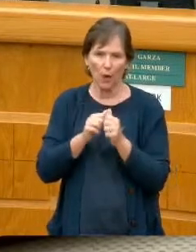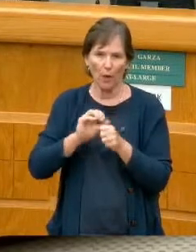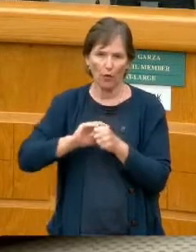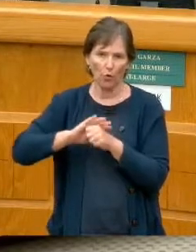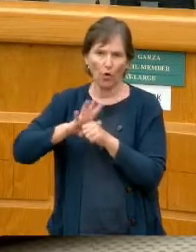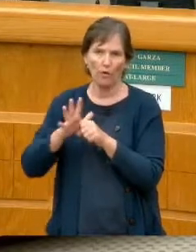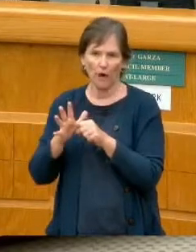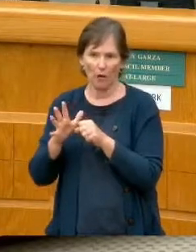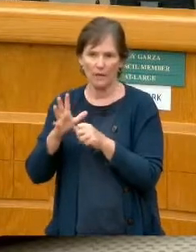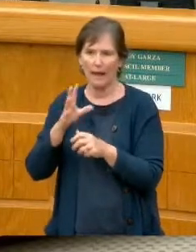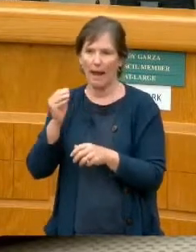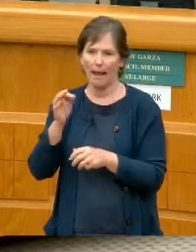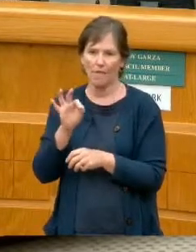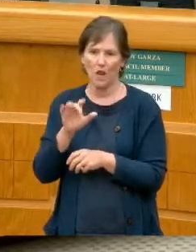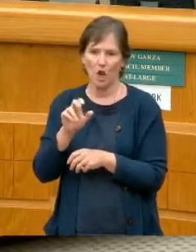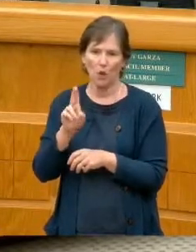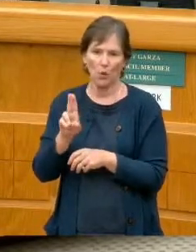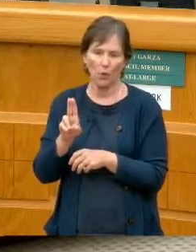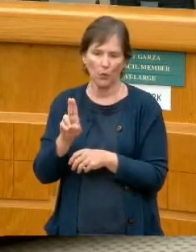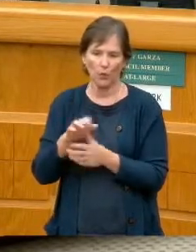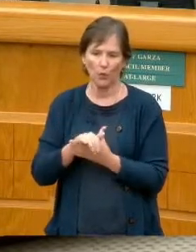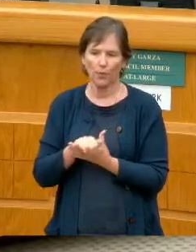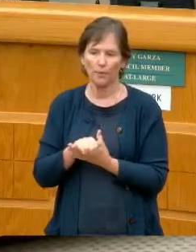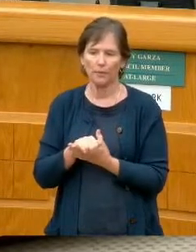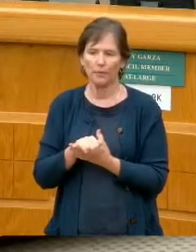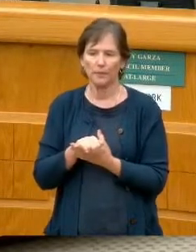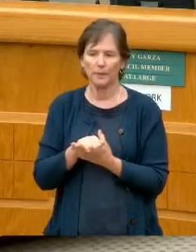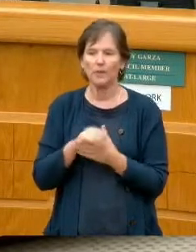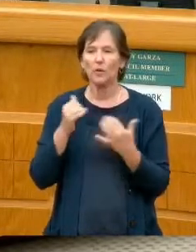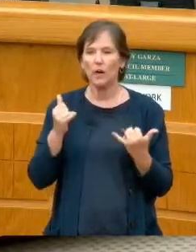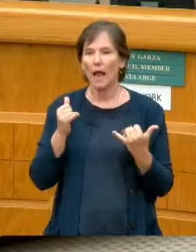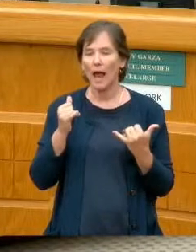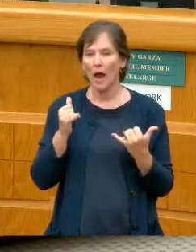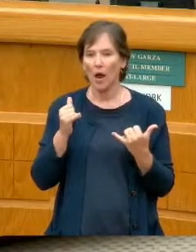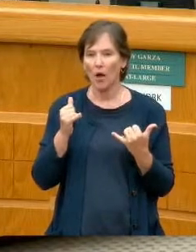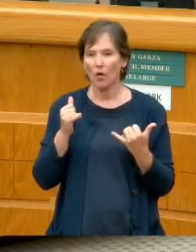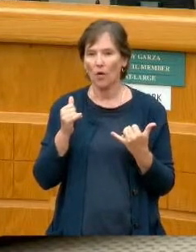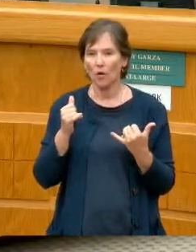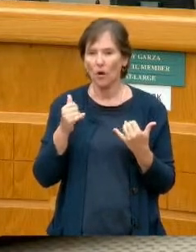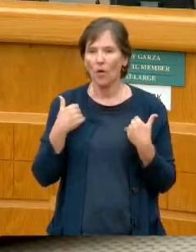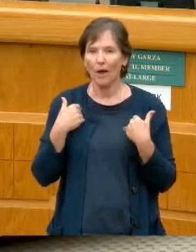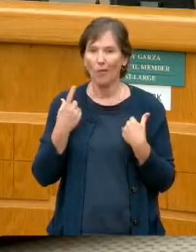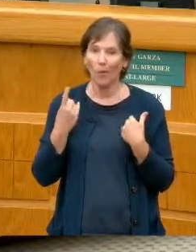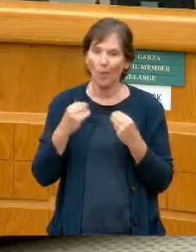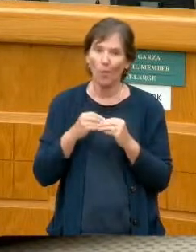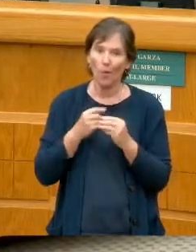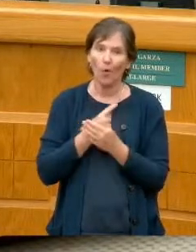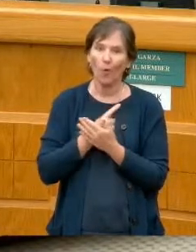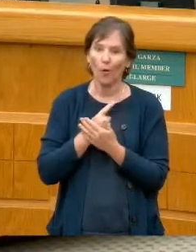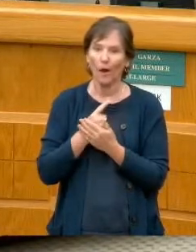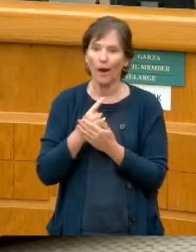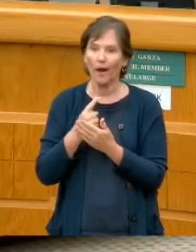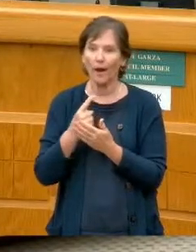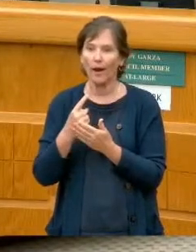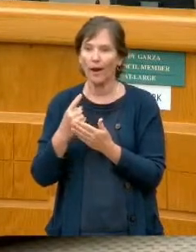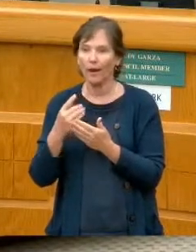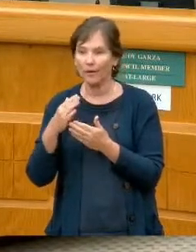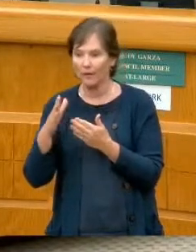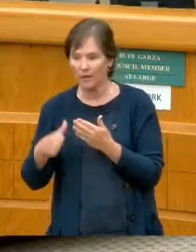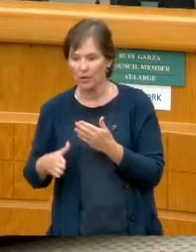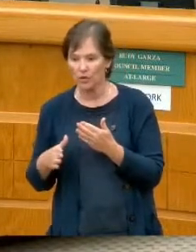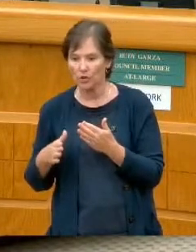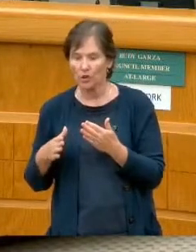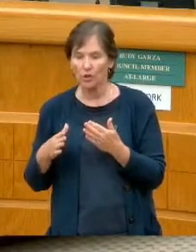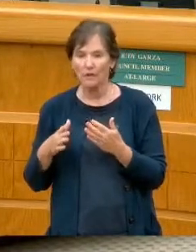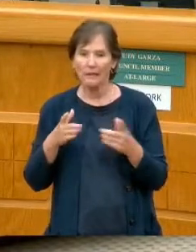another week of, I suppose, living with the after effects of two disasters,